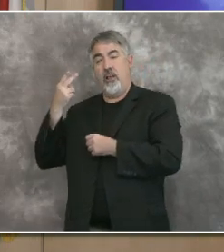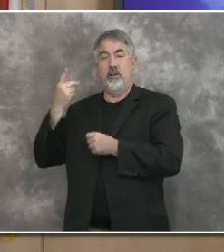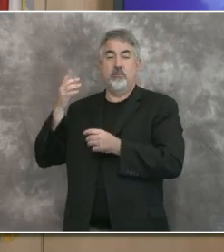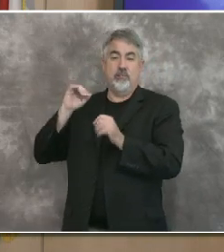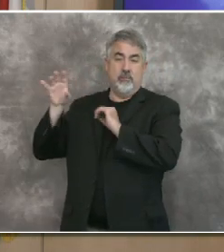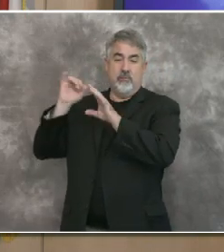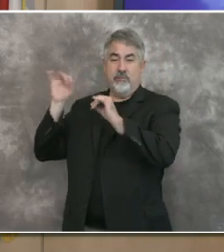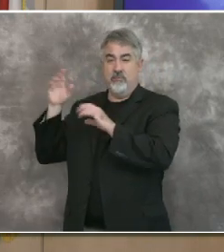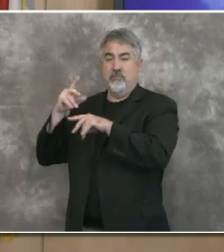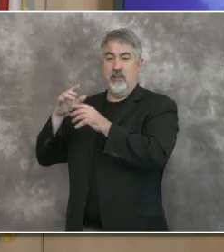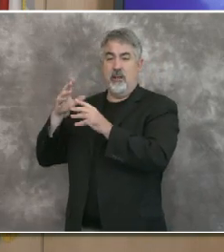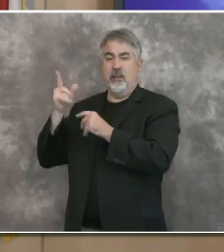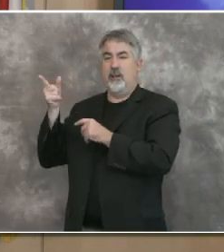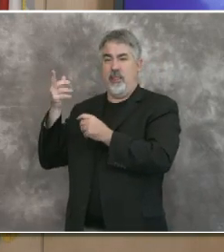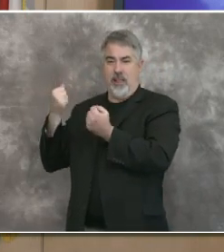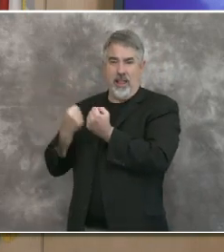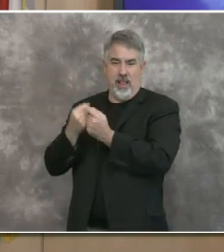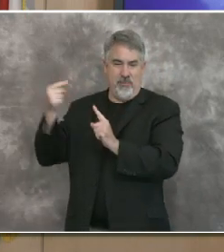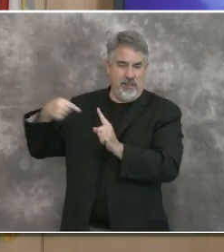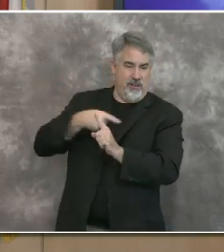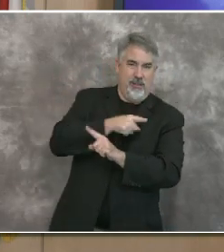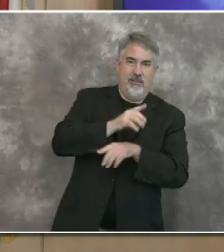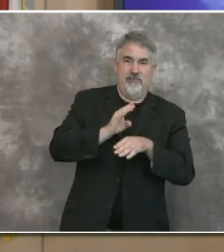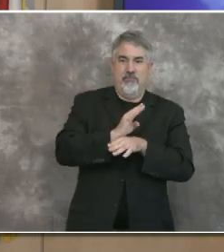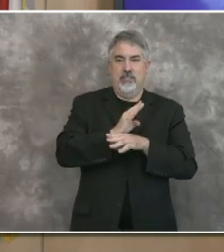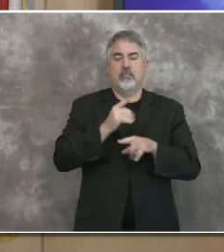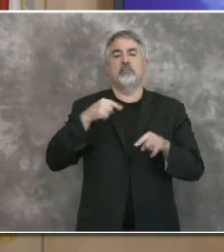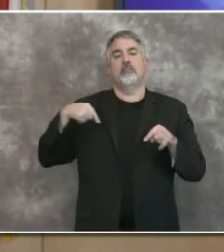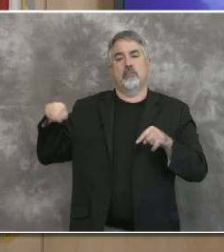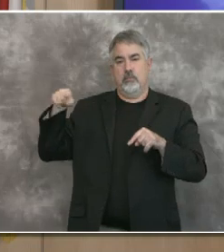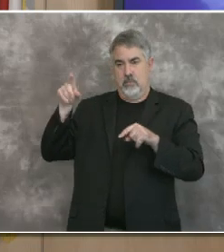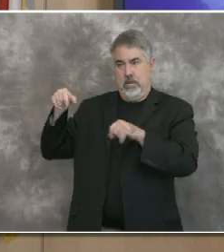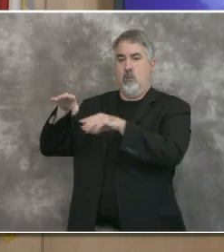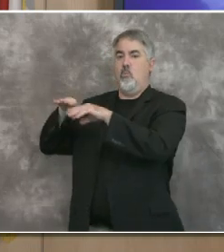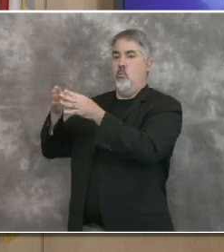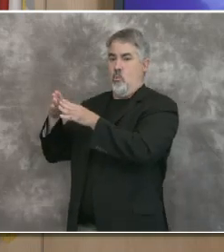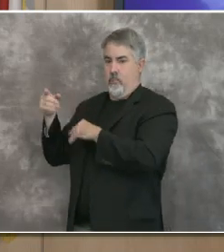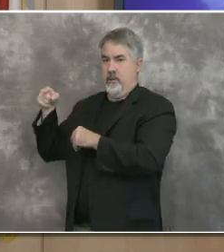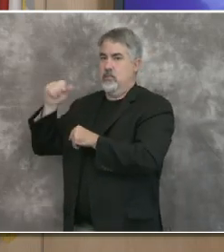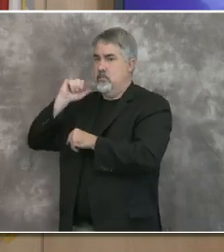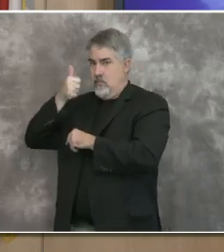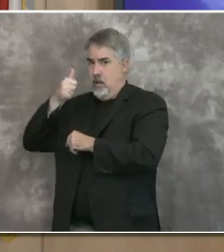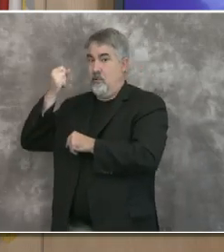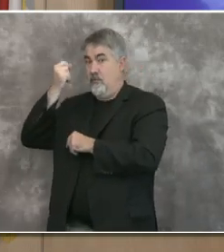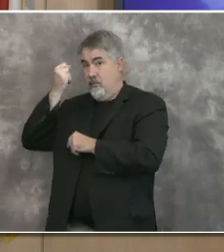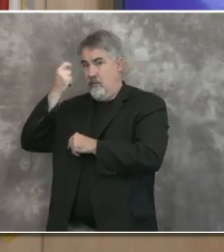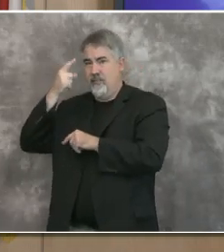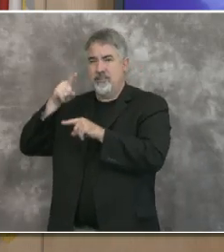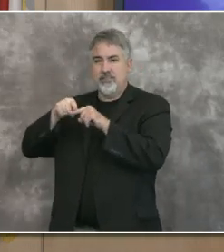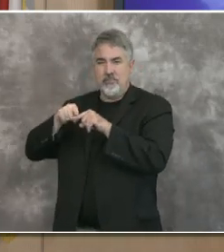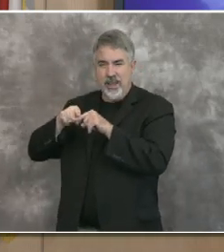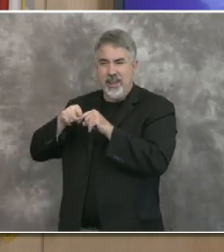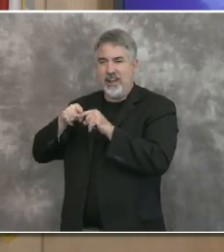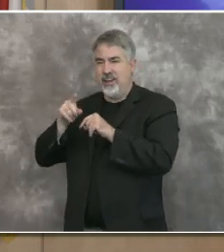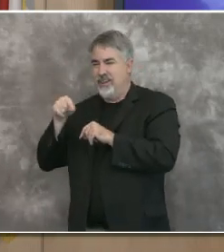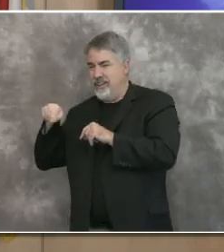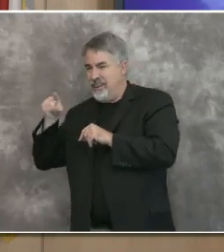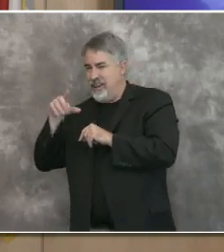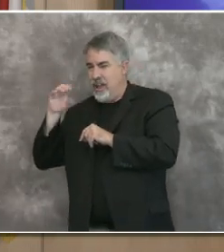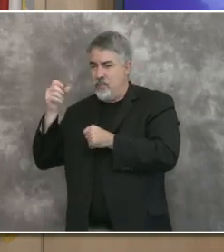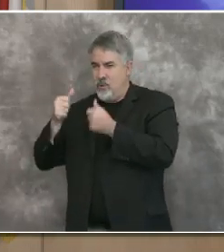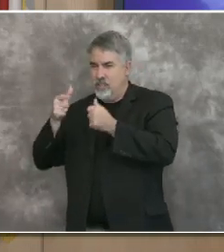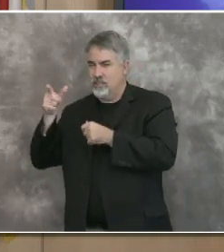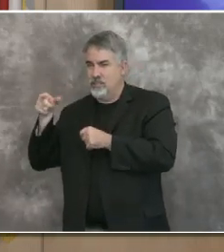retail entities, you are free to open effective tomorrow, contingent upon completing our county safe reopening